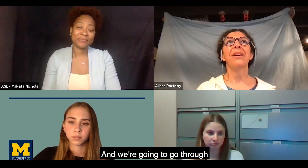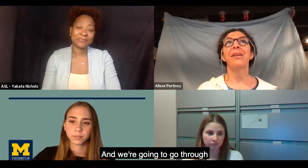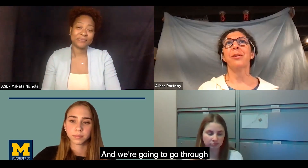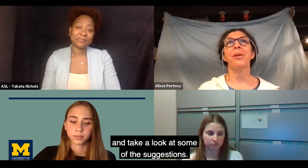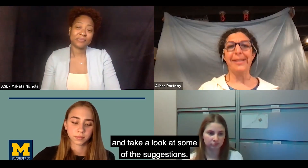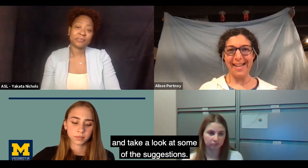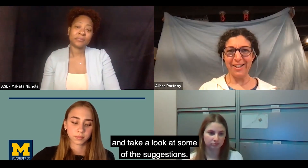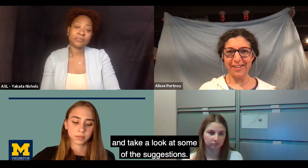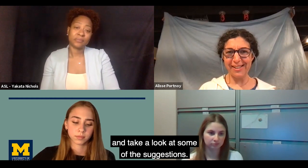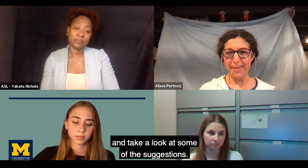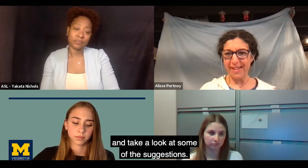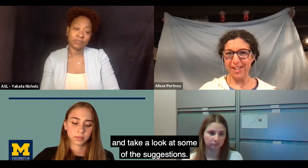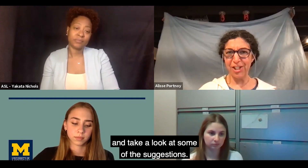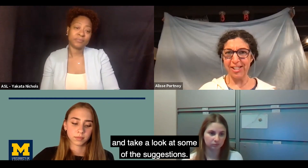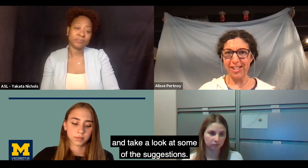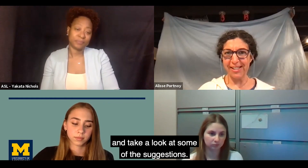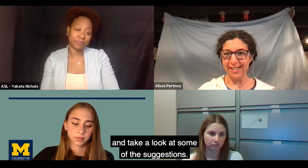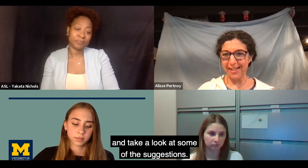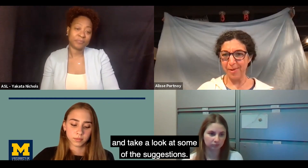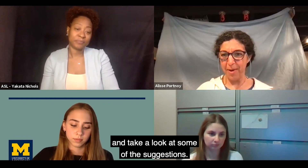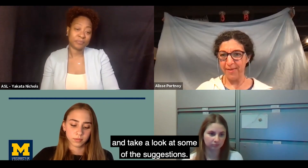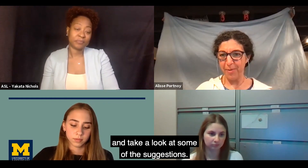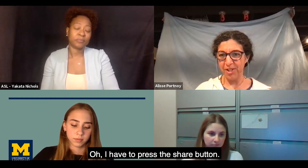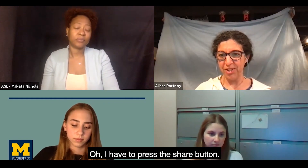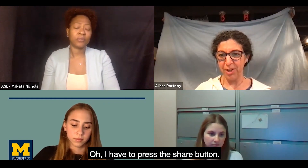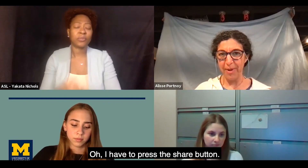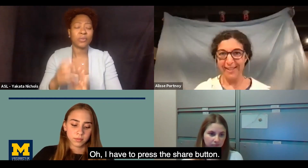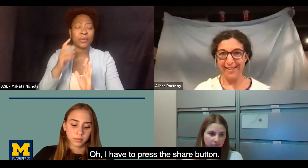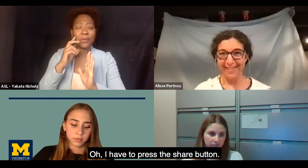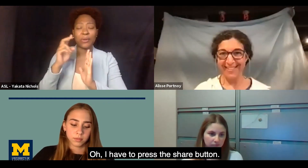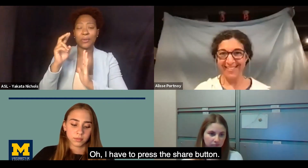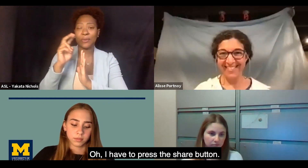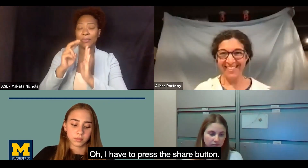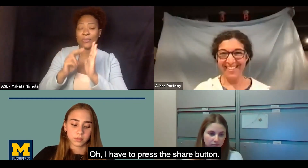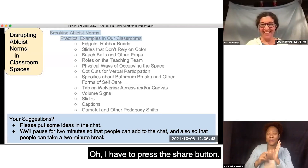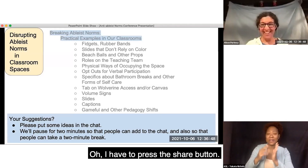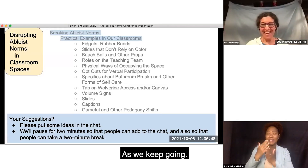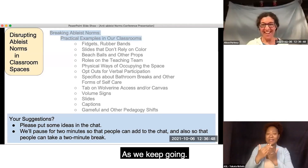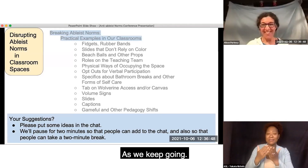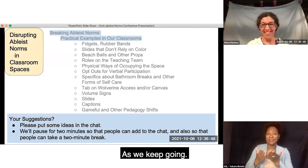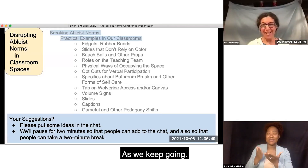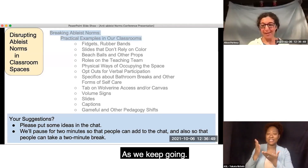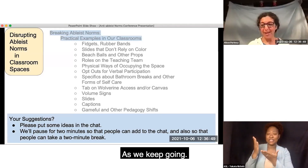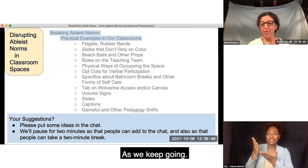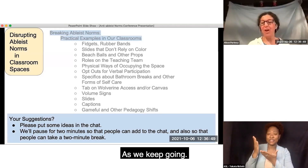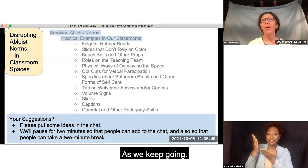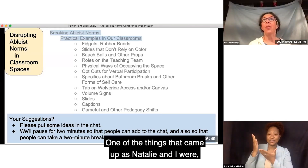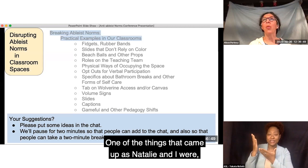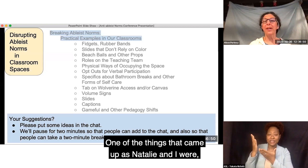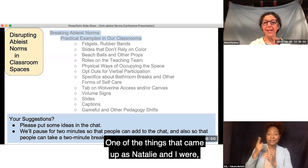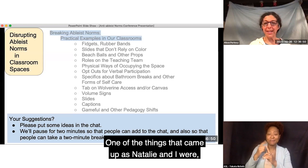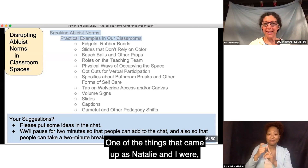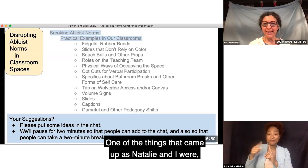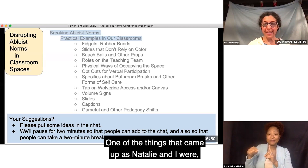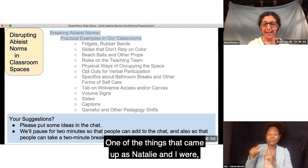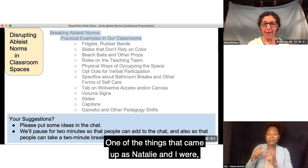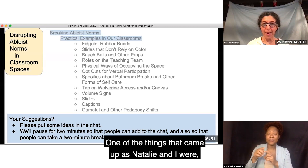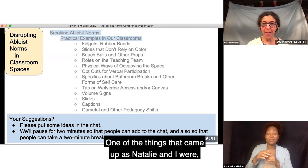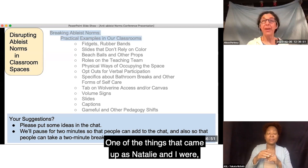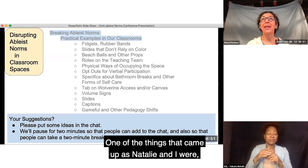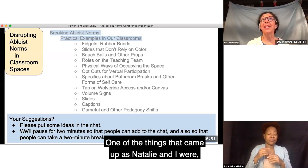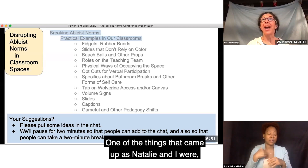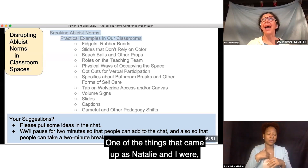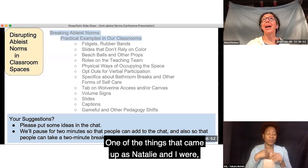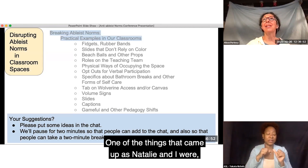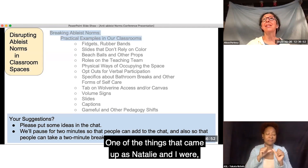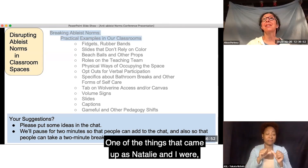And we're going to go through and take a look at some of the suggestions. Oh, I have to press the share button. As we keep going, one of the things that came